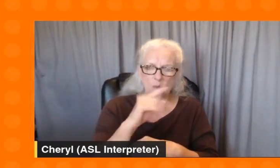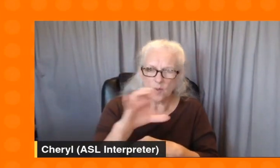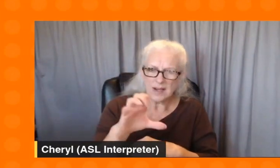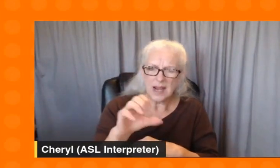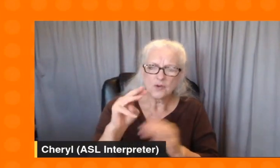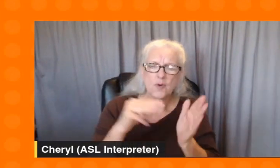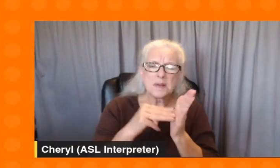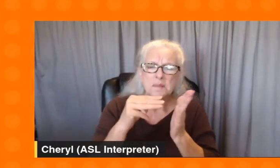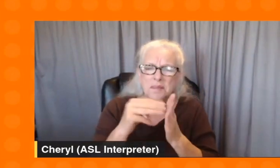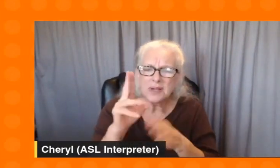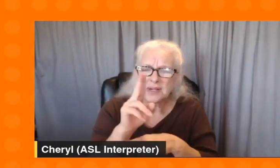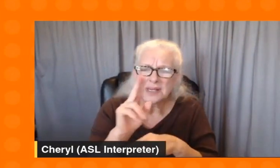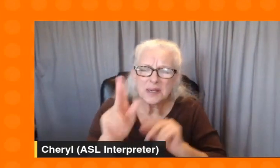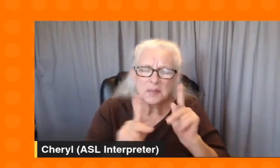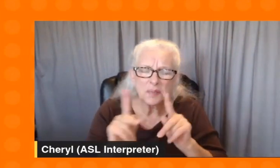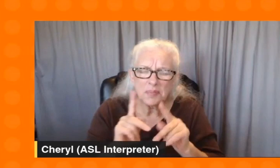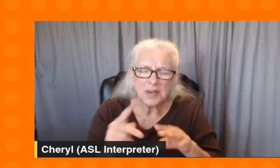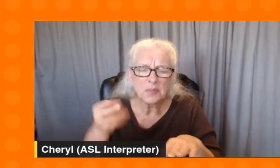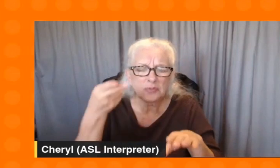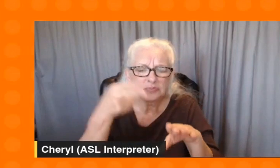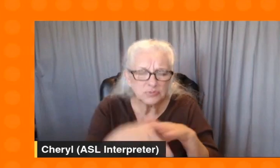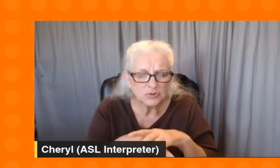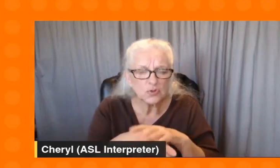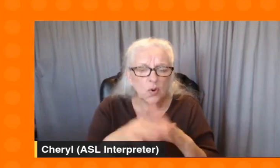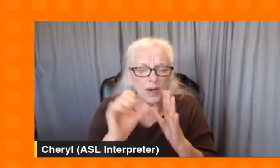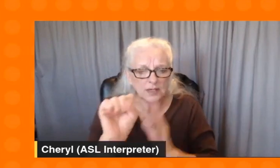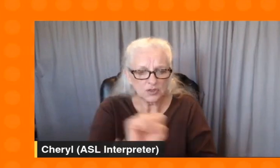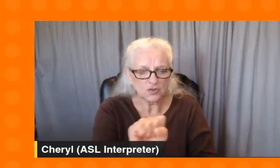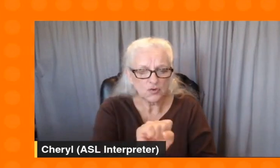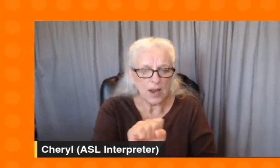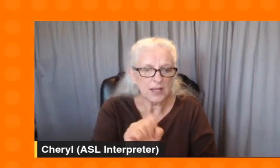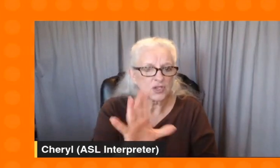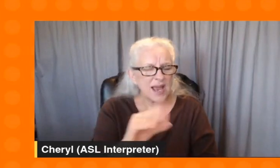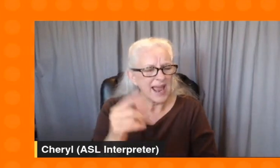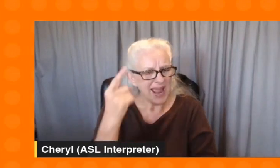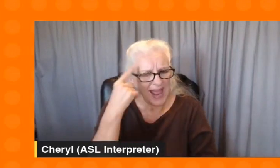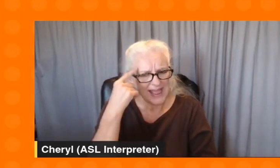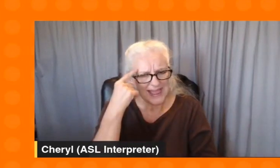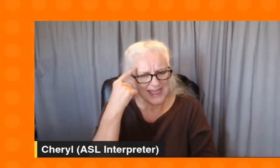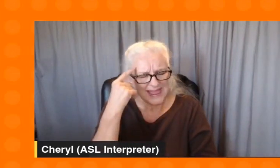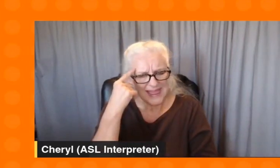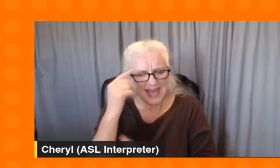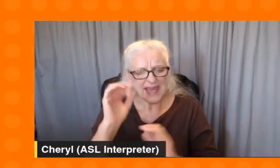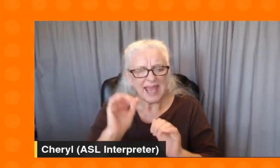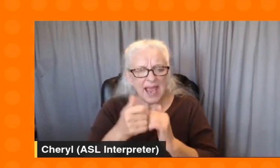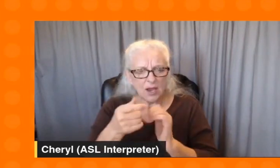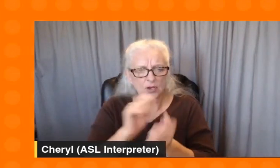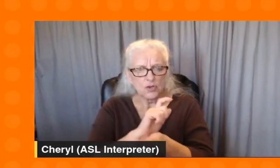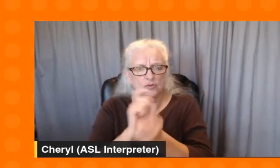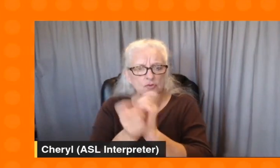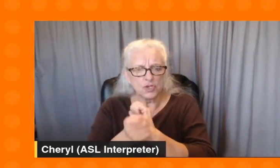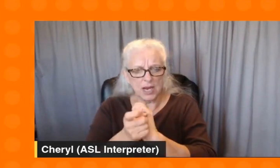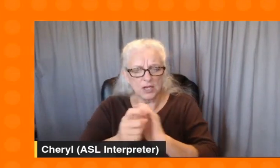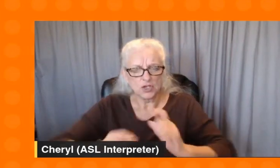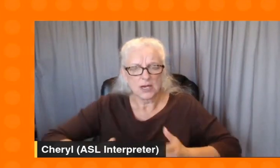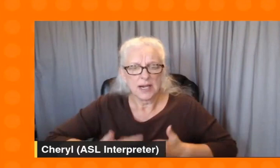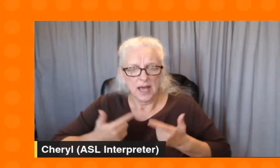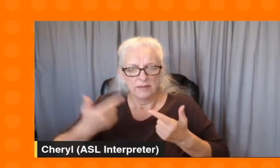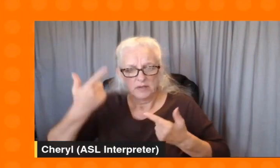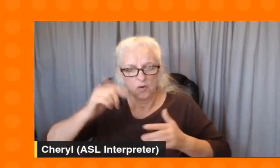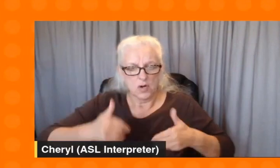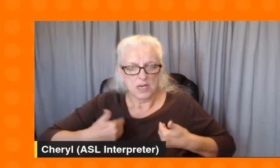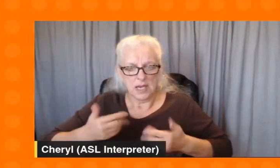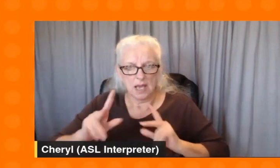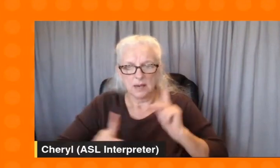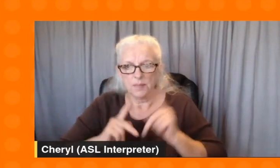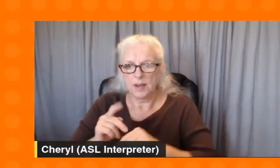Scratch. Think of the lives that are now changed because of the work you do with young people, helping them in their journey.